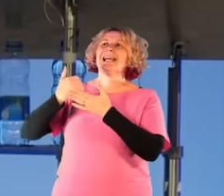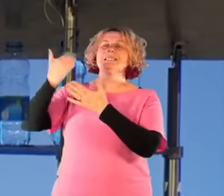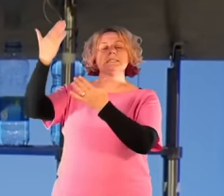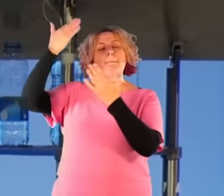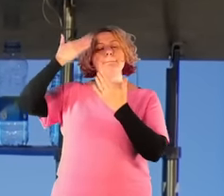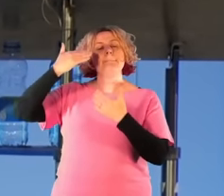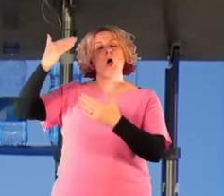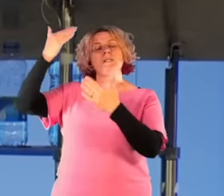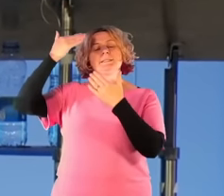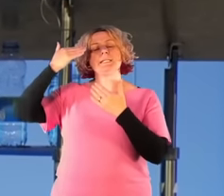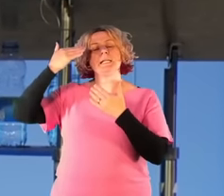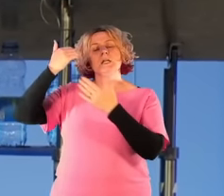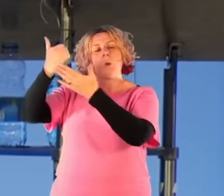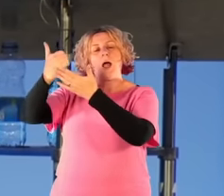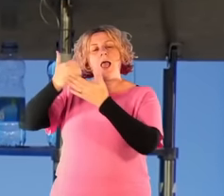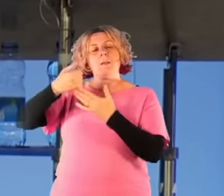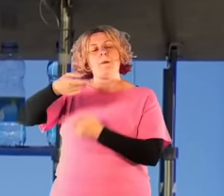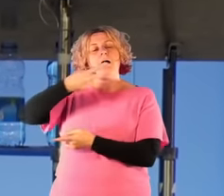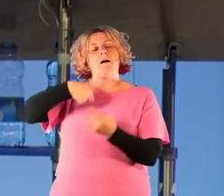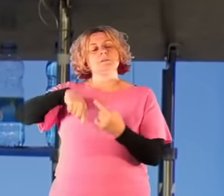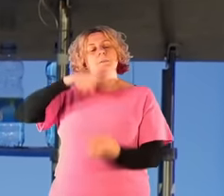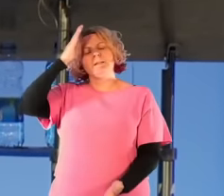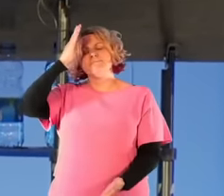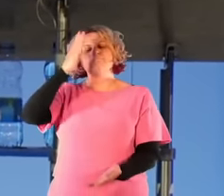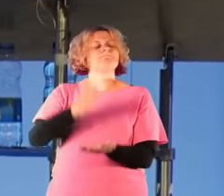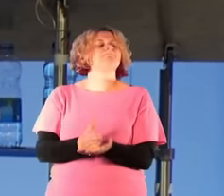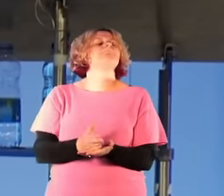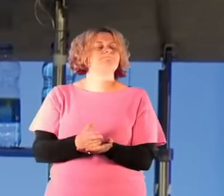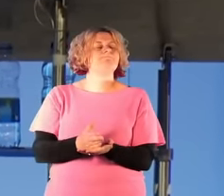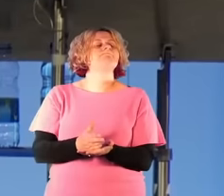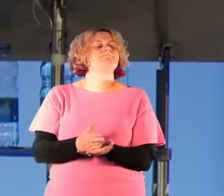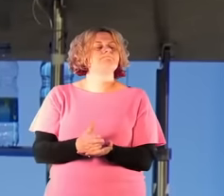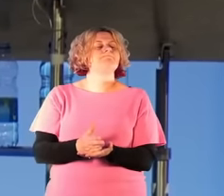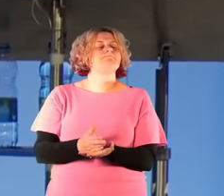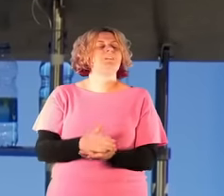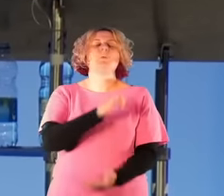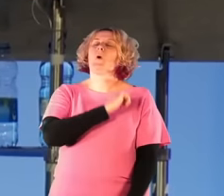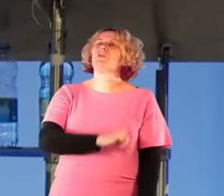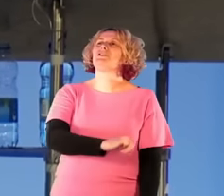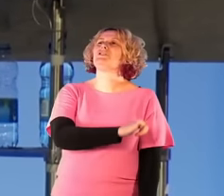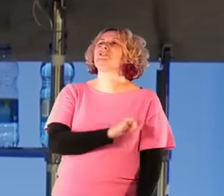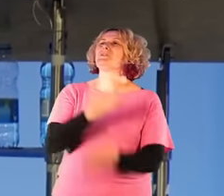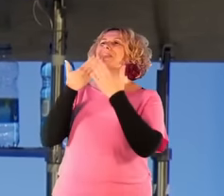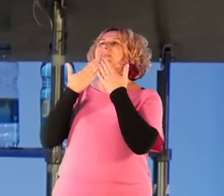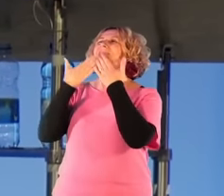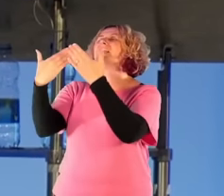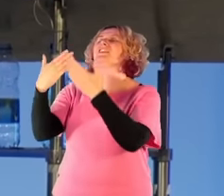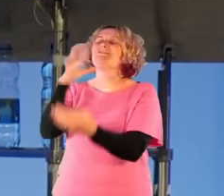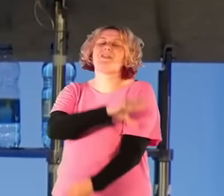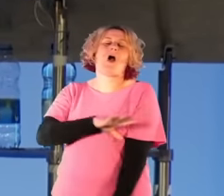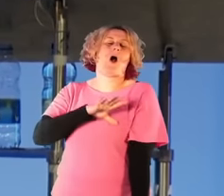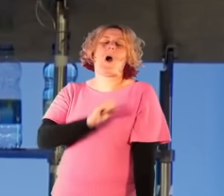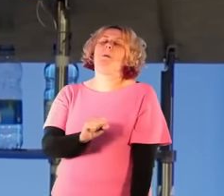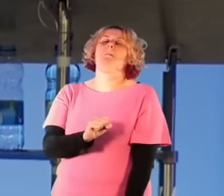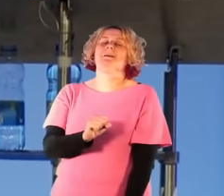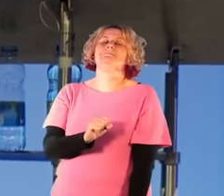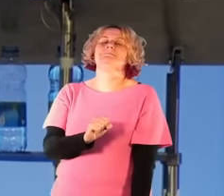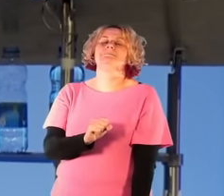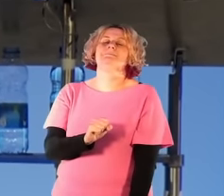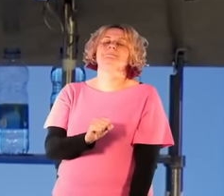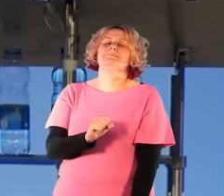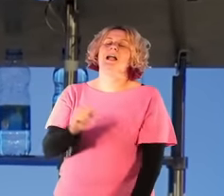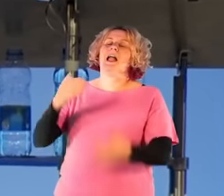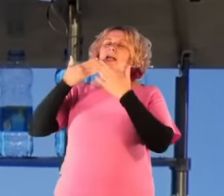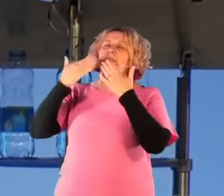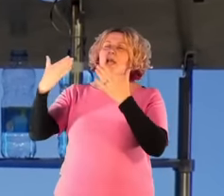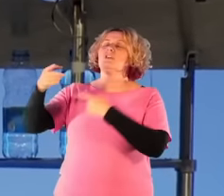would help us to be sure. If we're Christians, we thank you for the hope that we have. We thank you for our